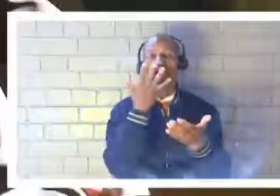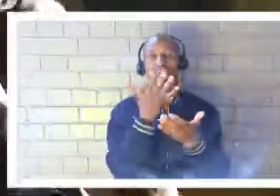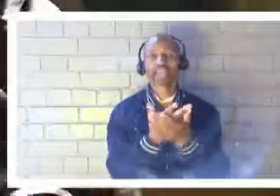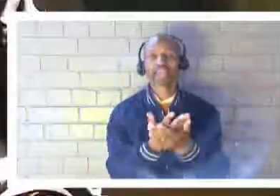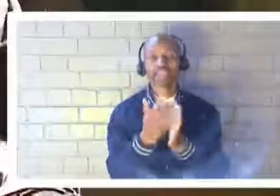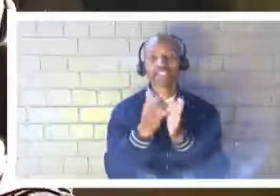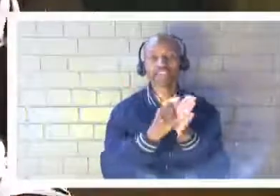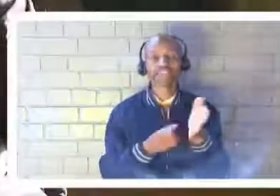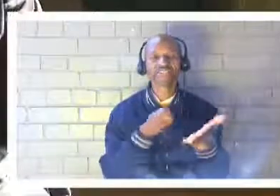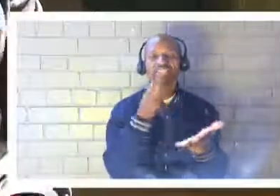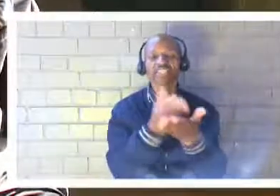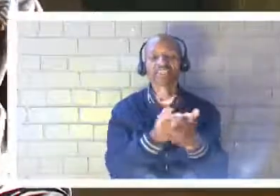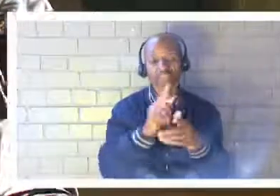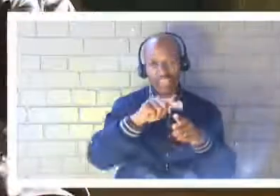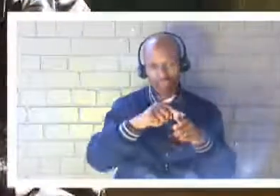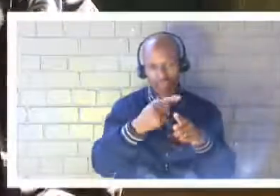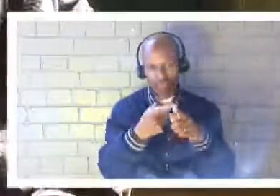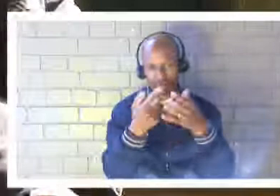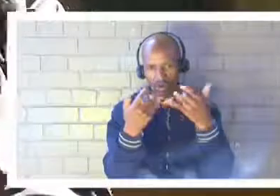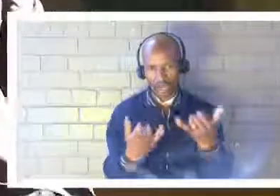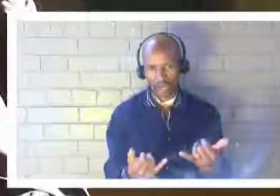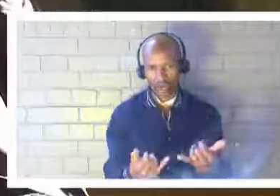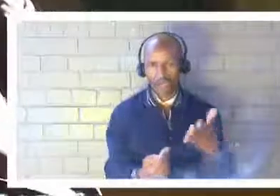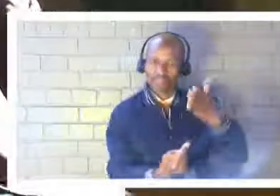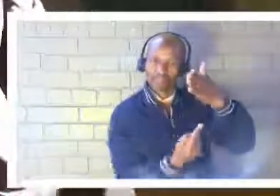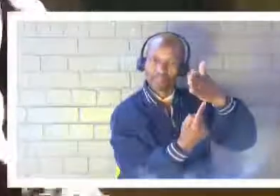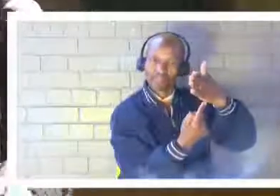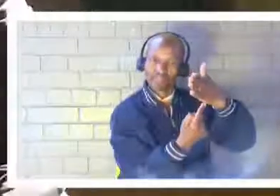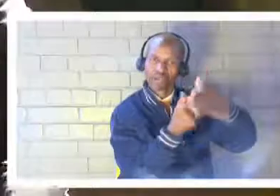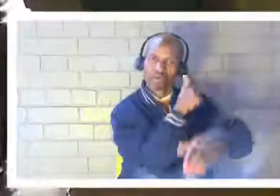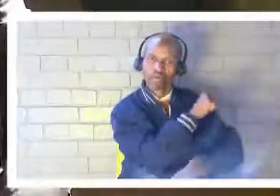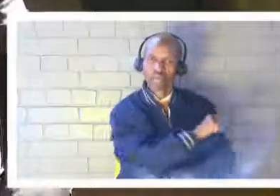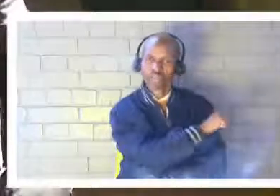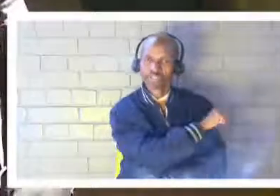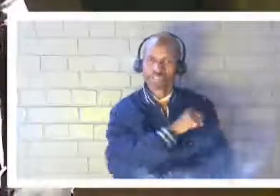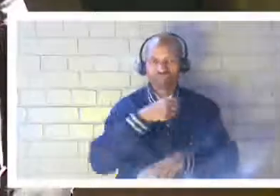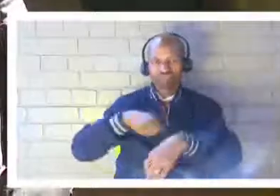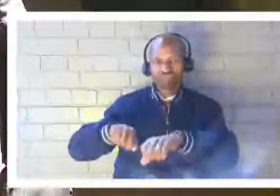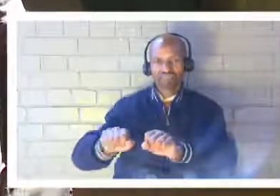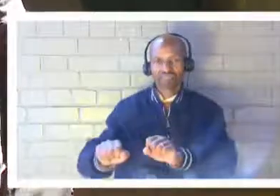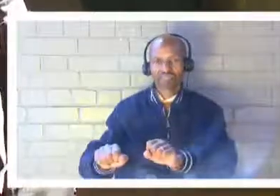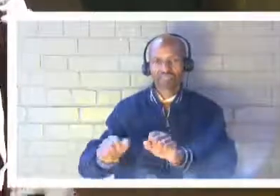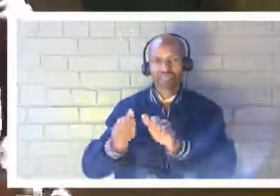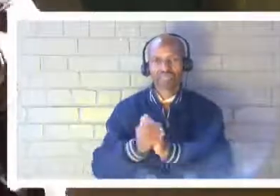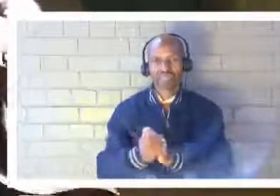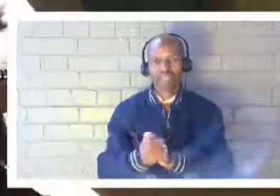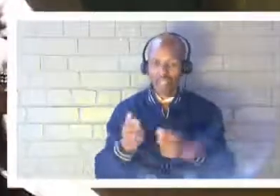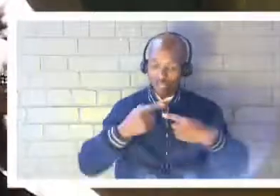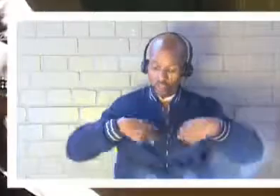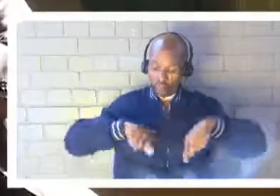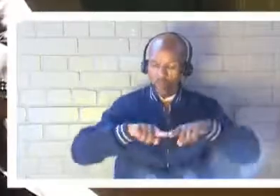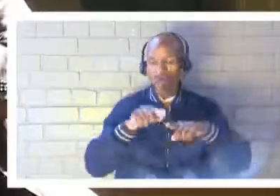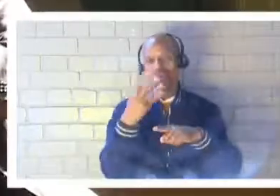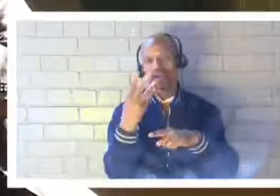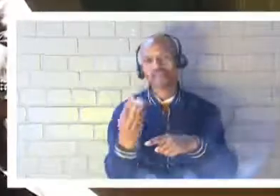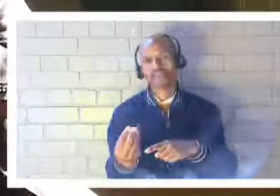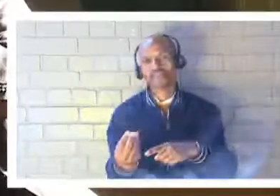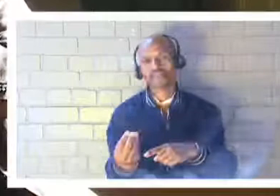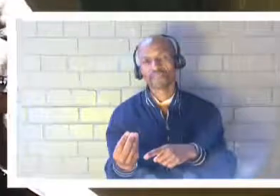I can just give you one example in Tembisa Hospital, Chair. We had to actually